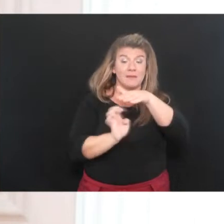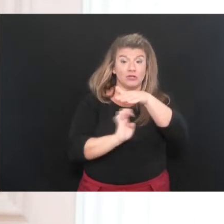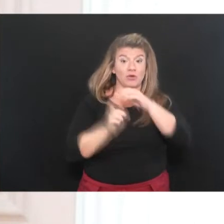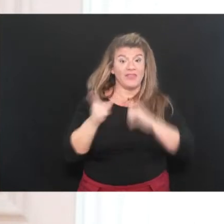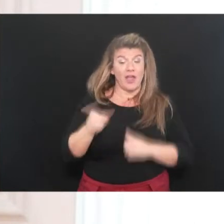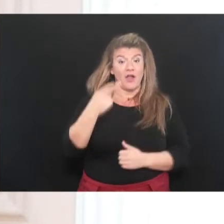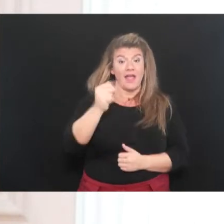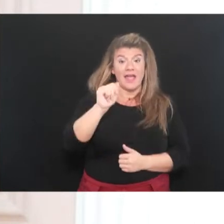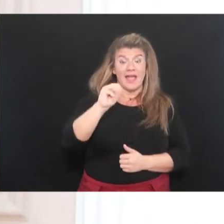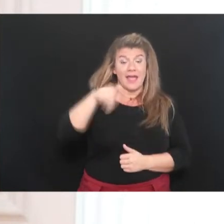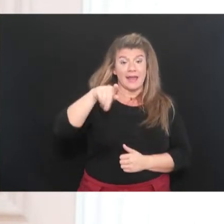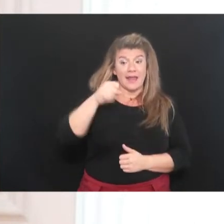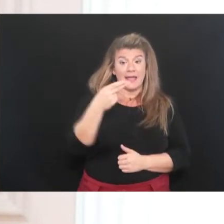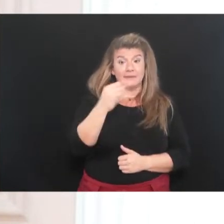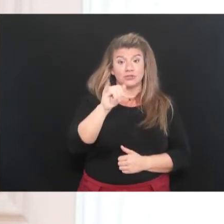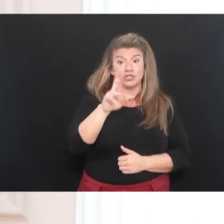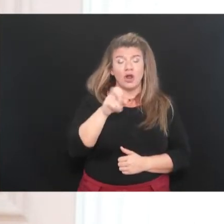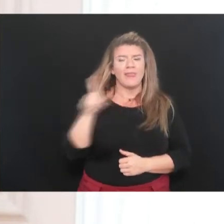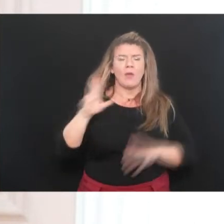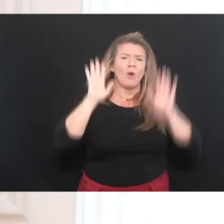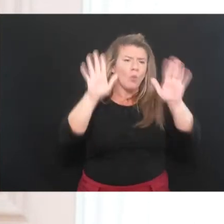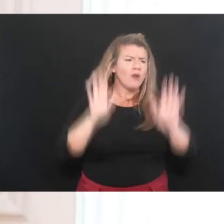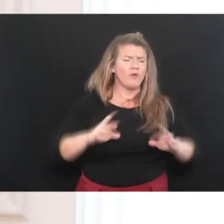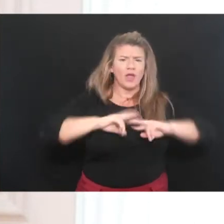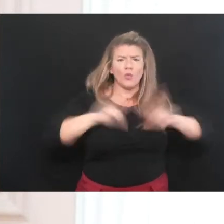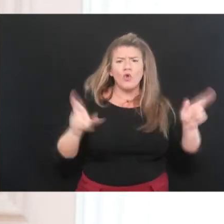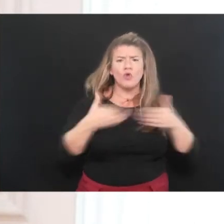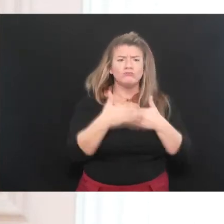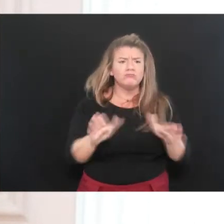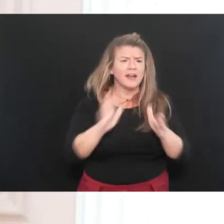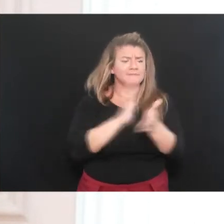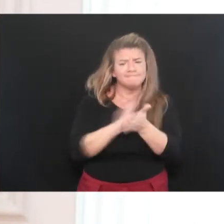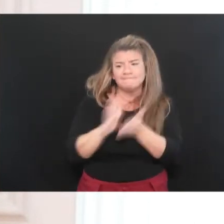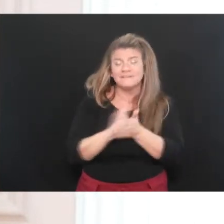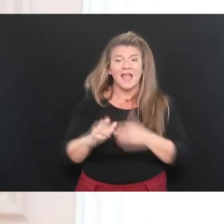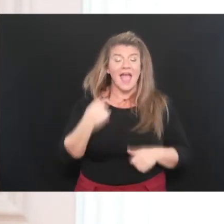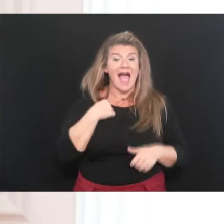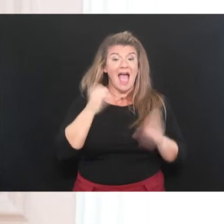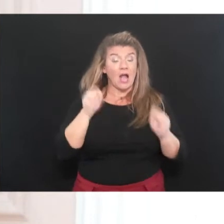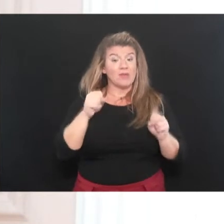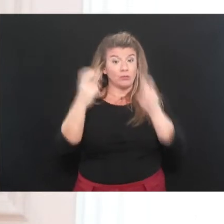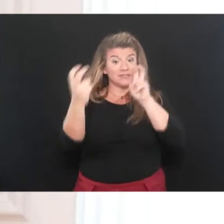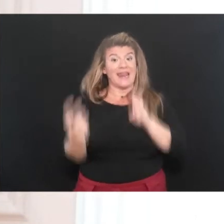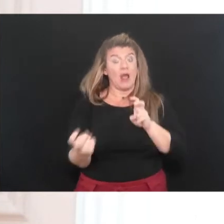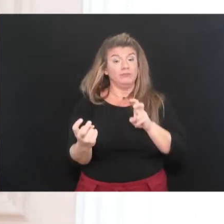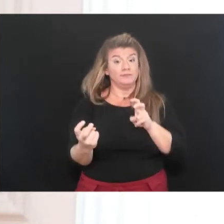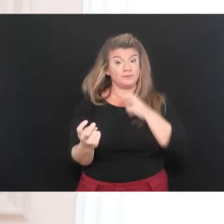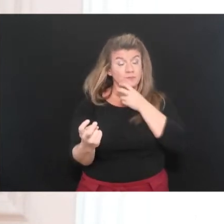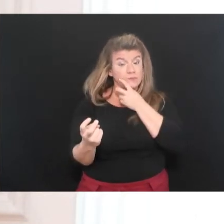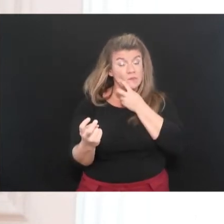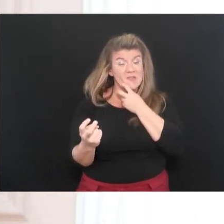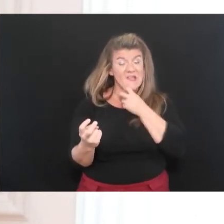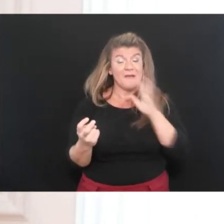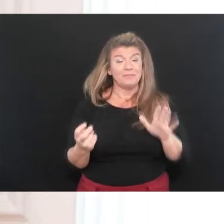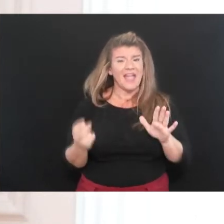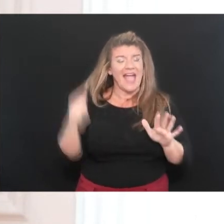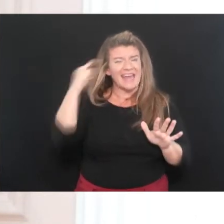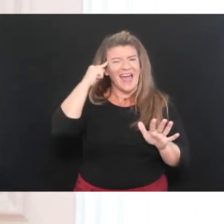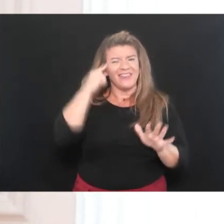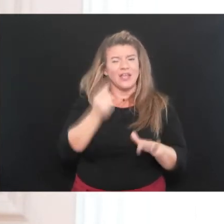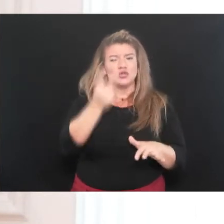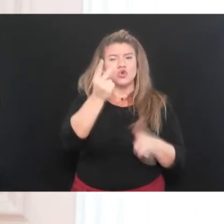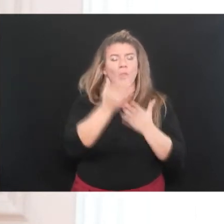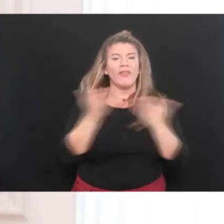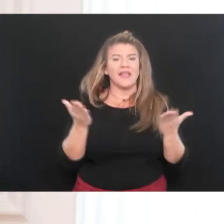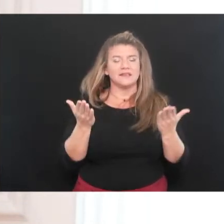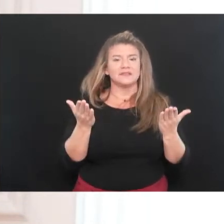was wonderful. They were getting their rooms ready for the children, and I got a chance to sit down with them. And, I think two things were the